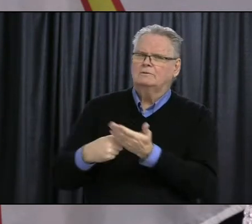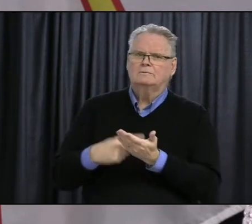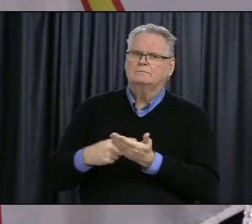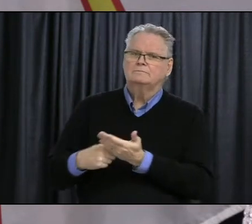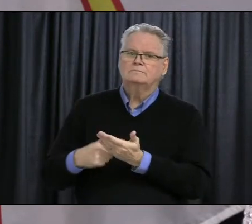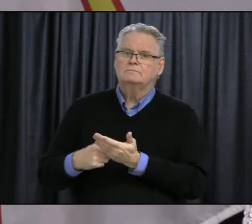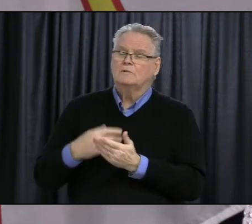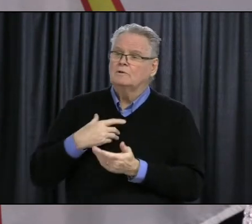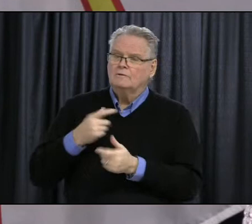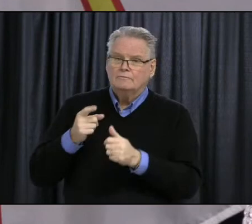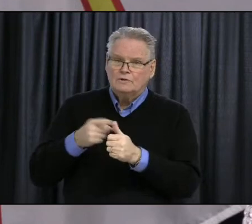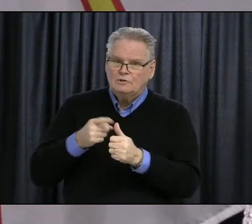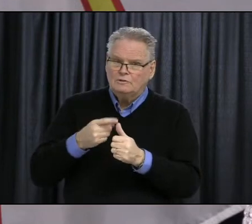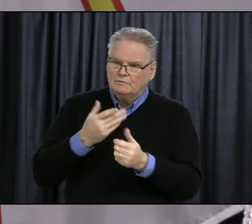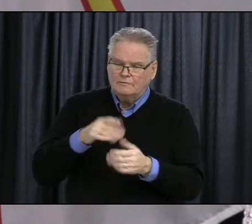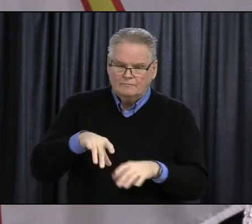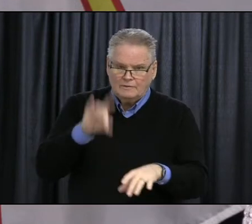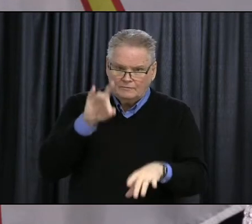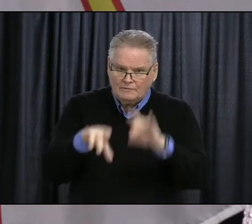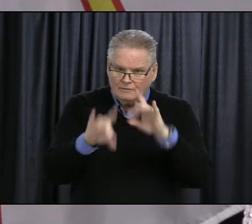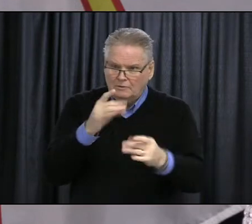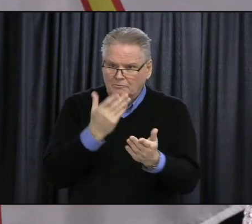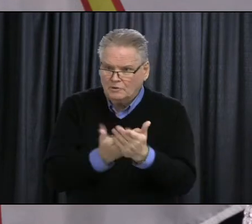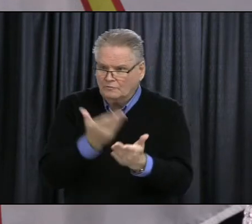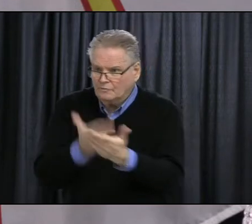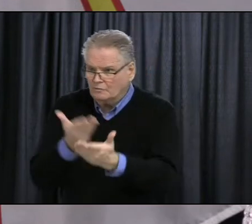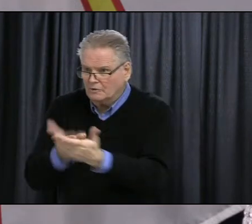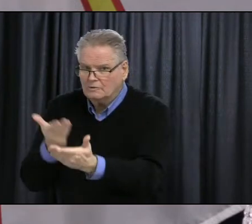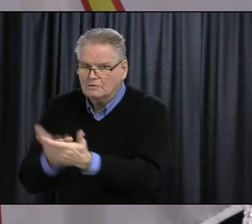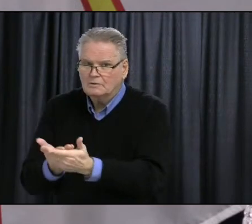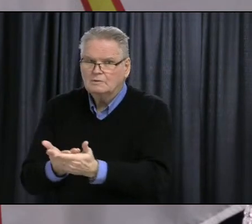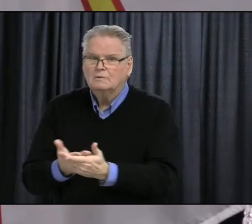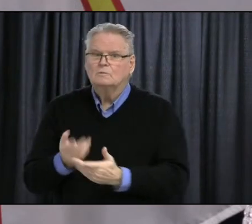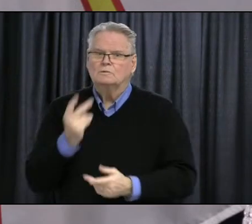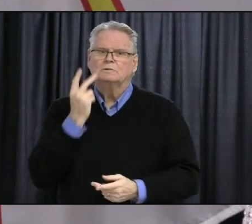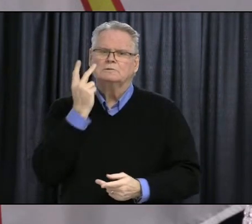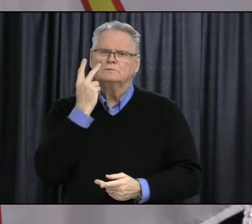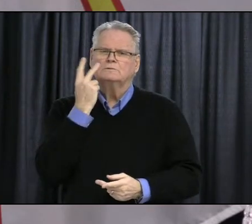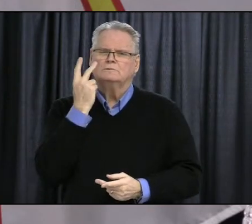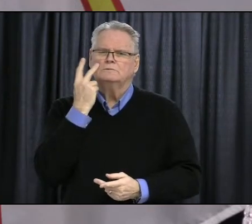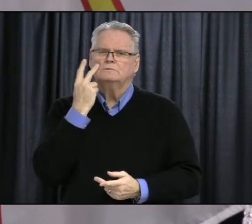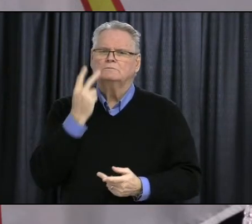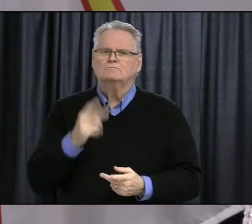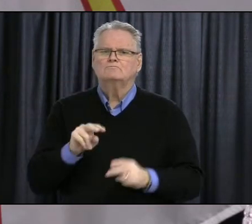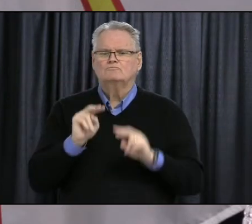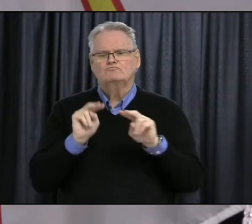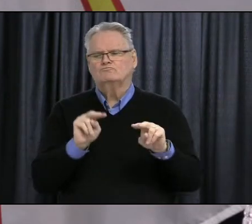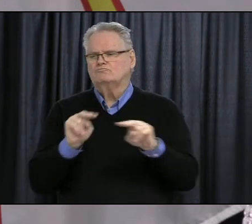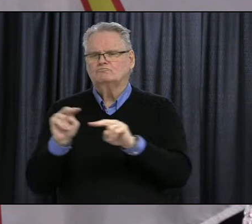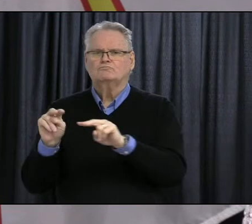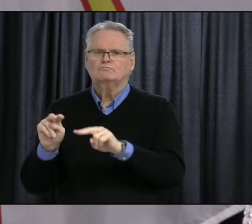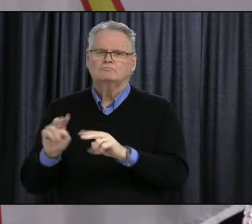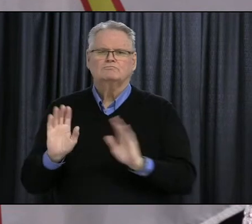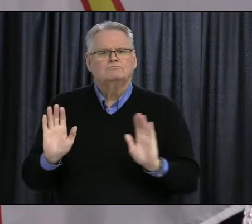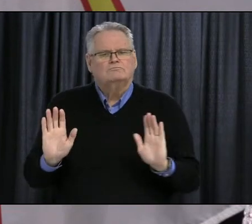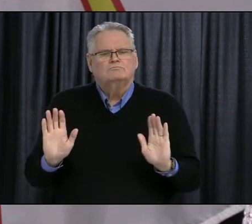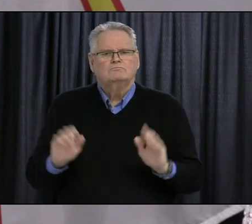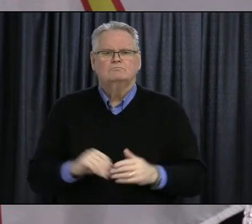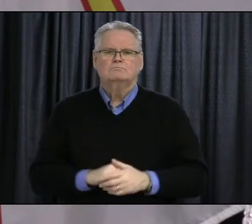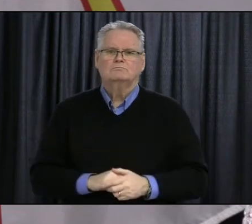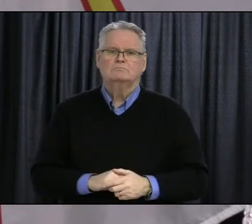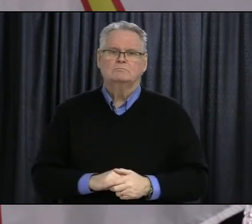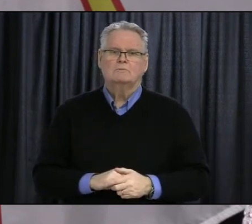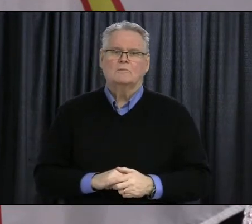current with what's happening with regard to epidemiology, and so those are